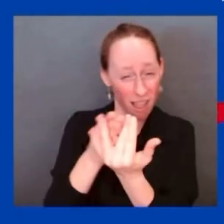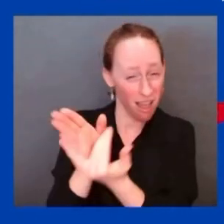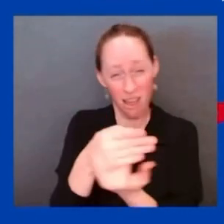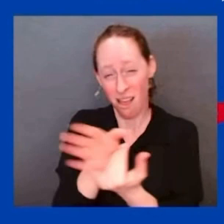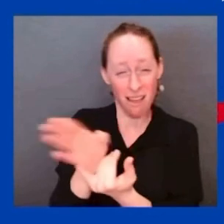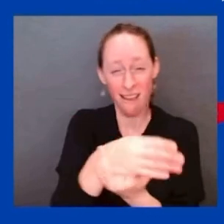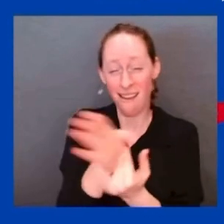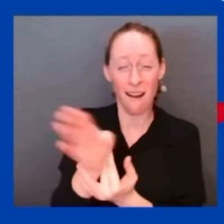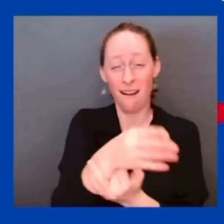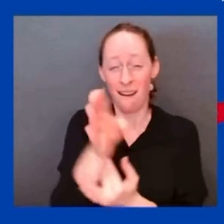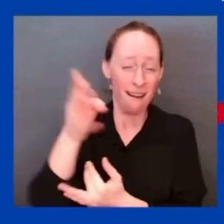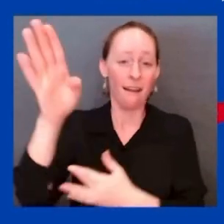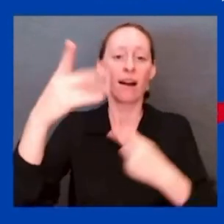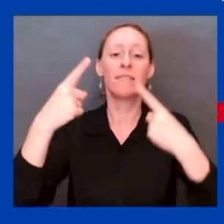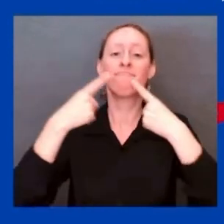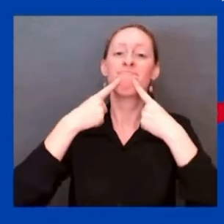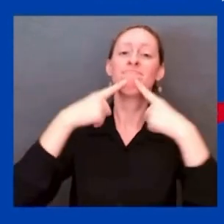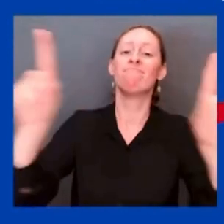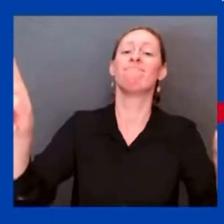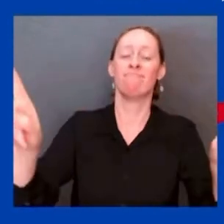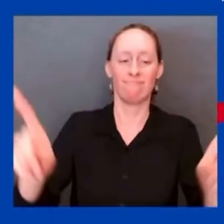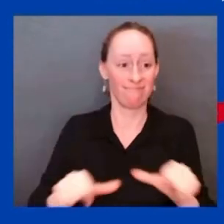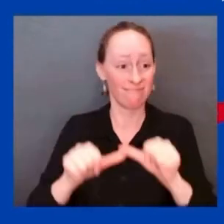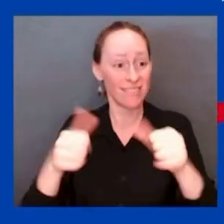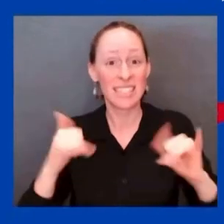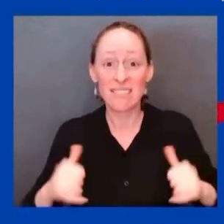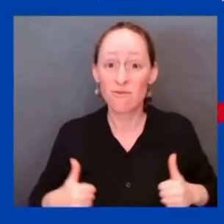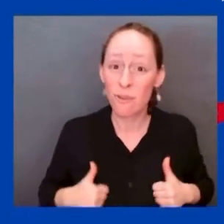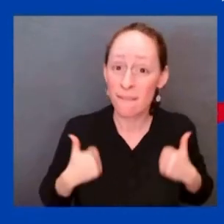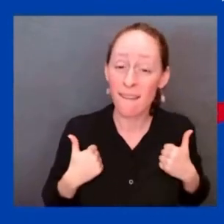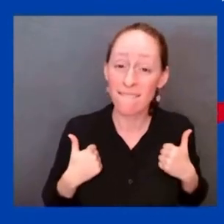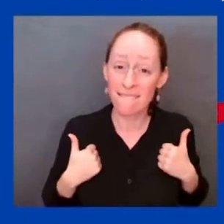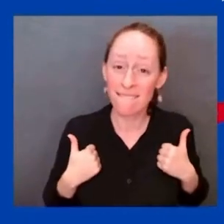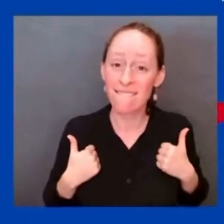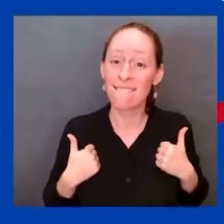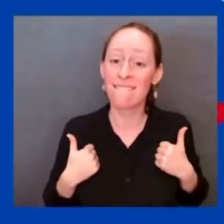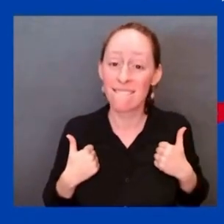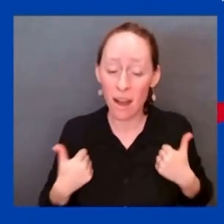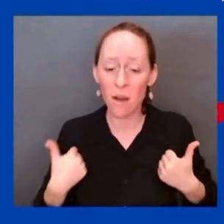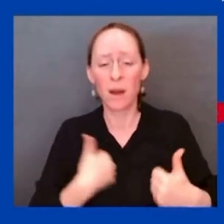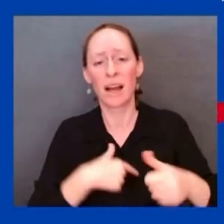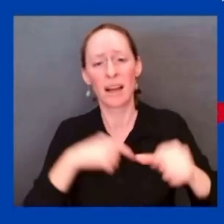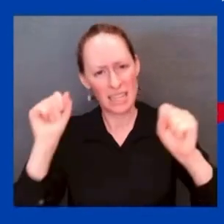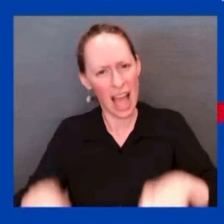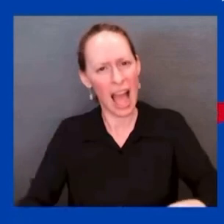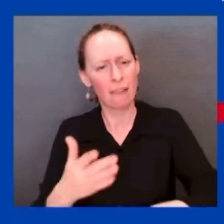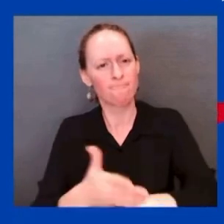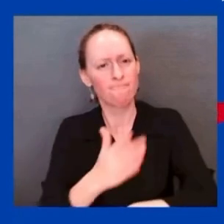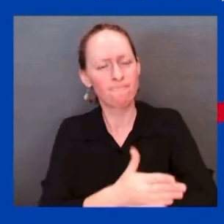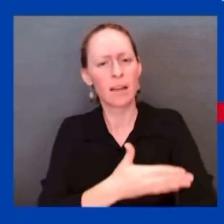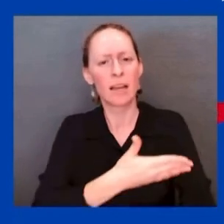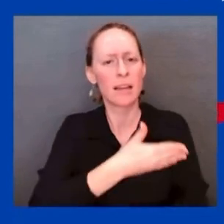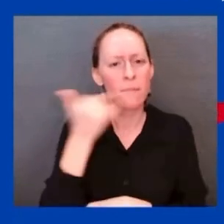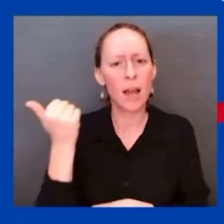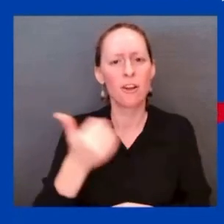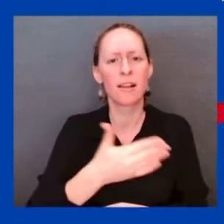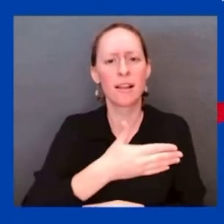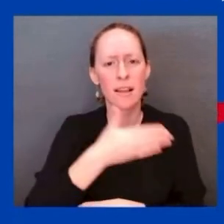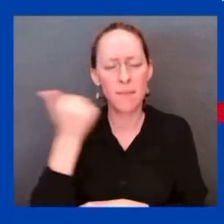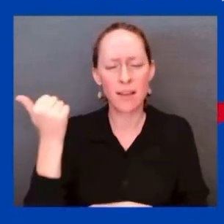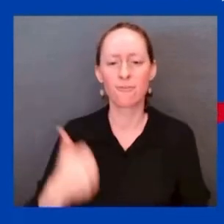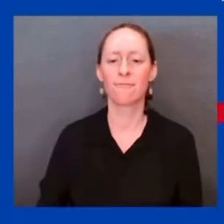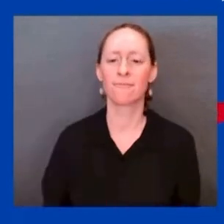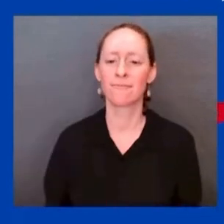There's so much we can do. We're on the edge, and the American people are figuring out what the other team's talking about, and they don't like it. So,